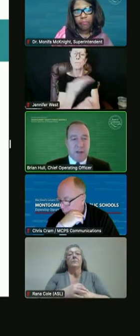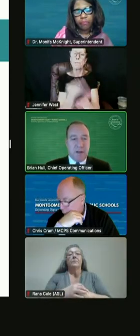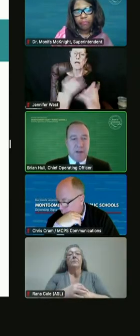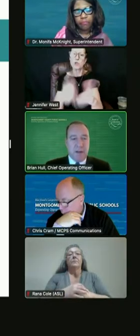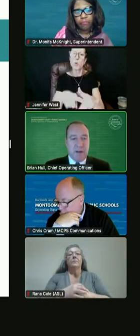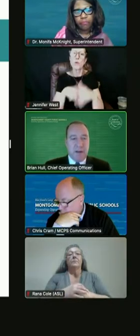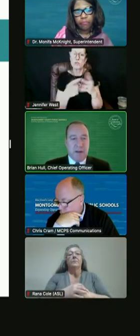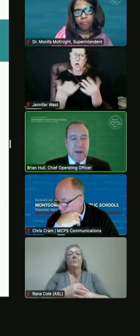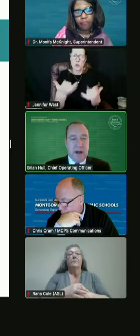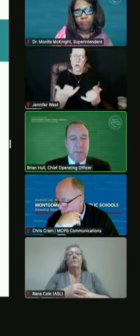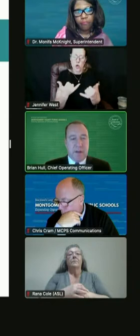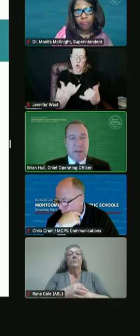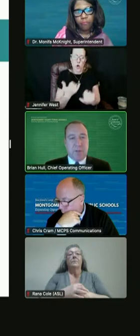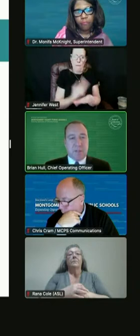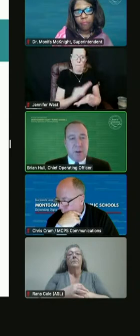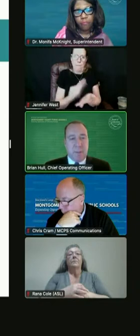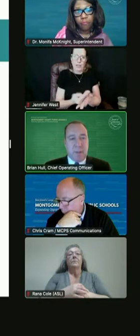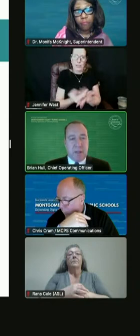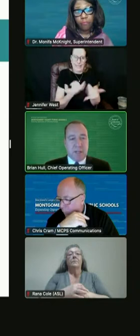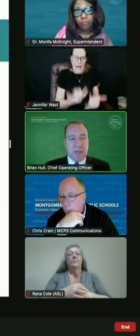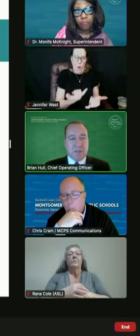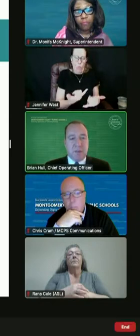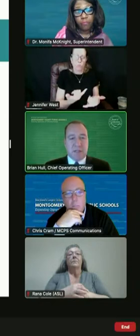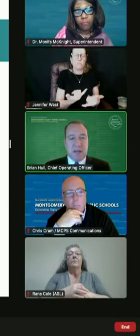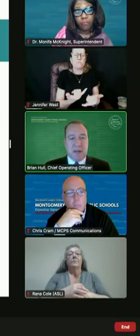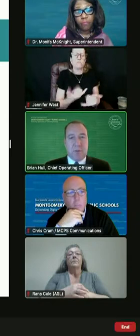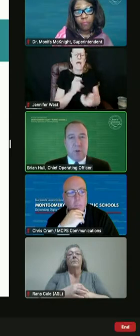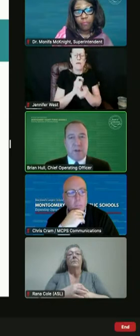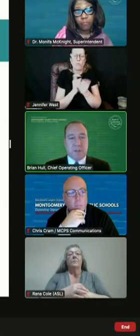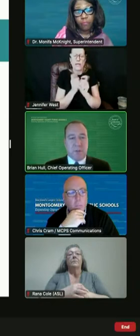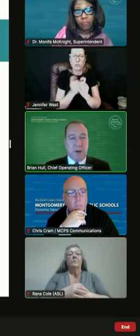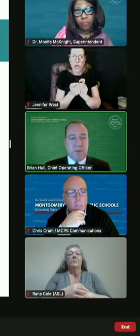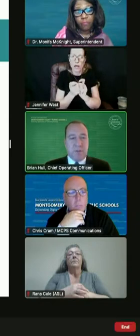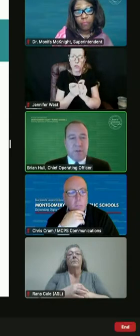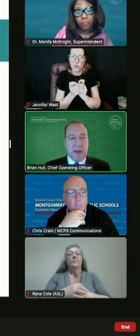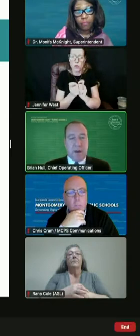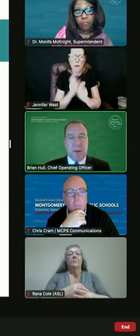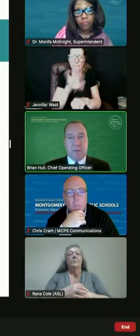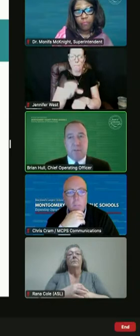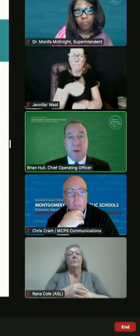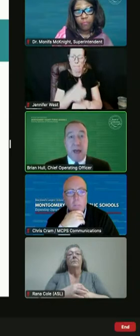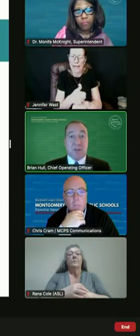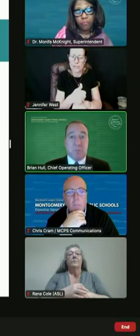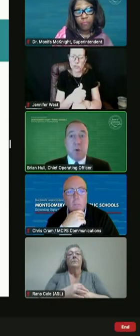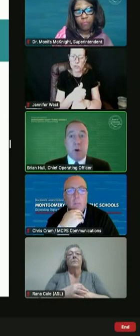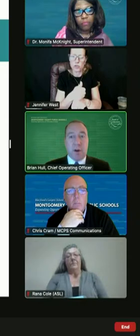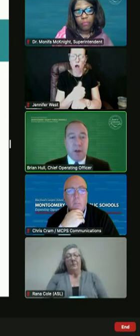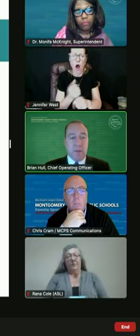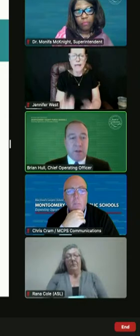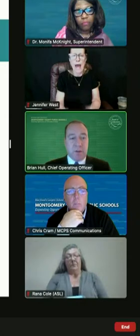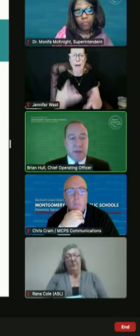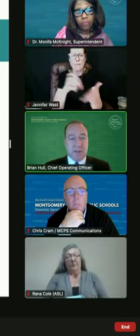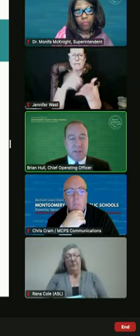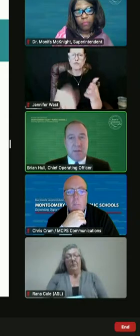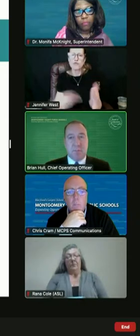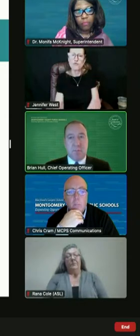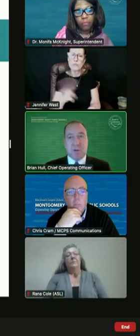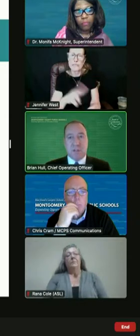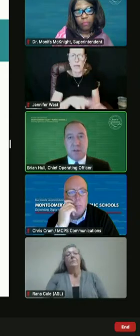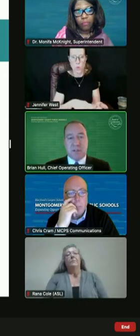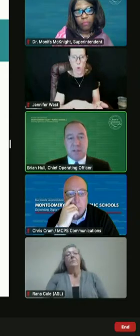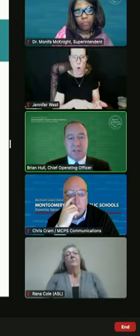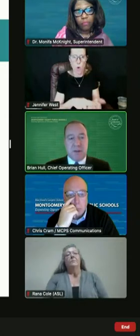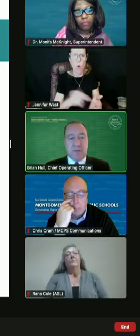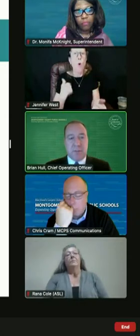budget. And then we start by making changes based on enrollment. So we know that we've got about, actually more than 2,000